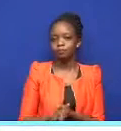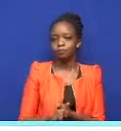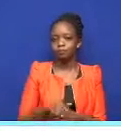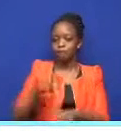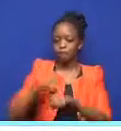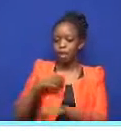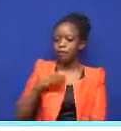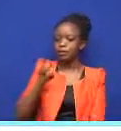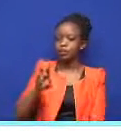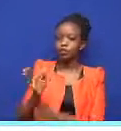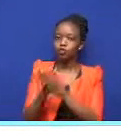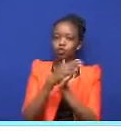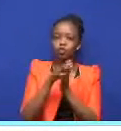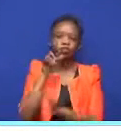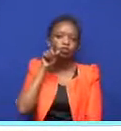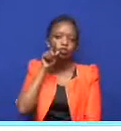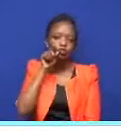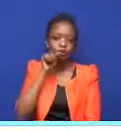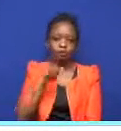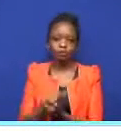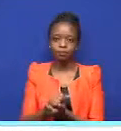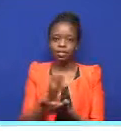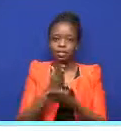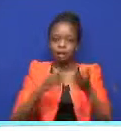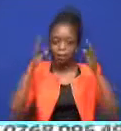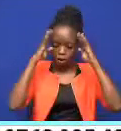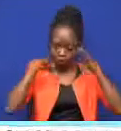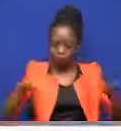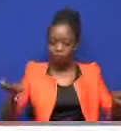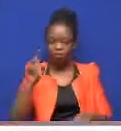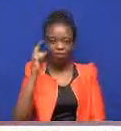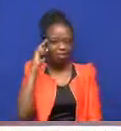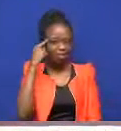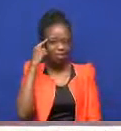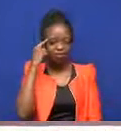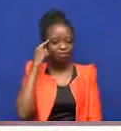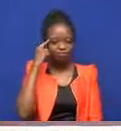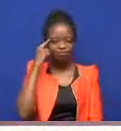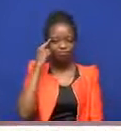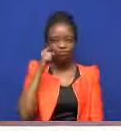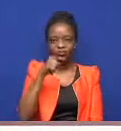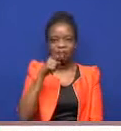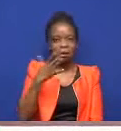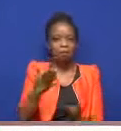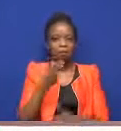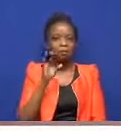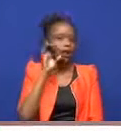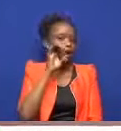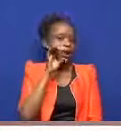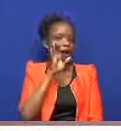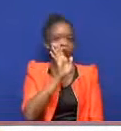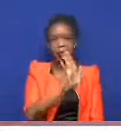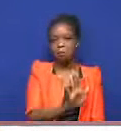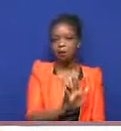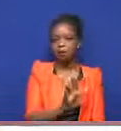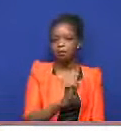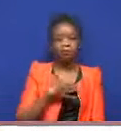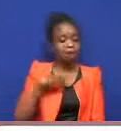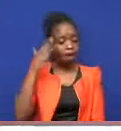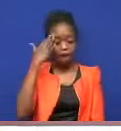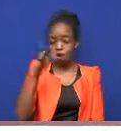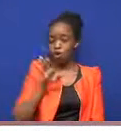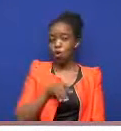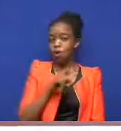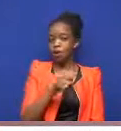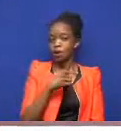on Twitter, I know you would see that they are Muslims and you'd imagine, this must be her cousins or something. But no, I didn't know these ladies.